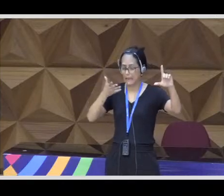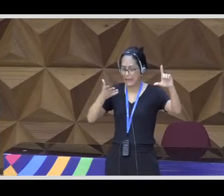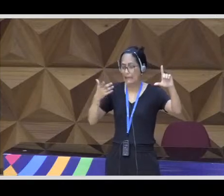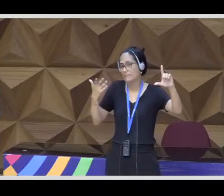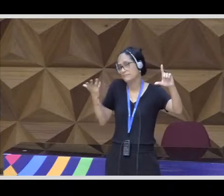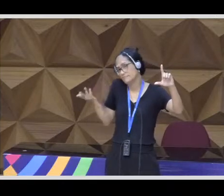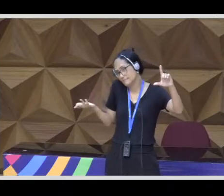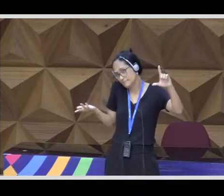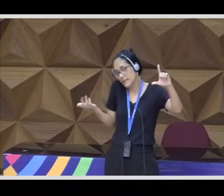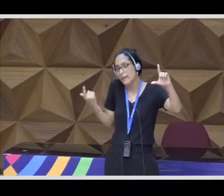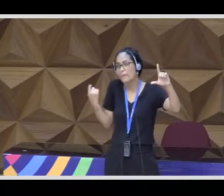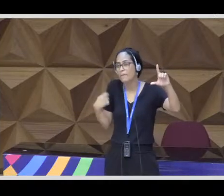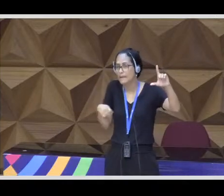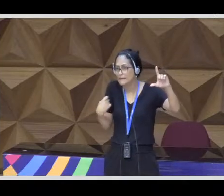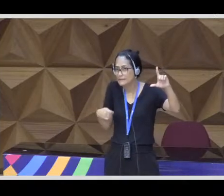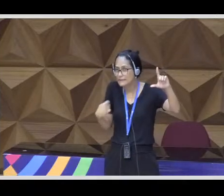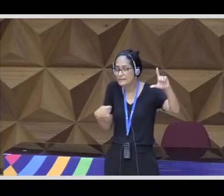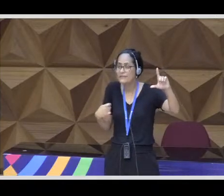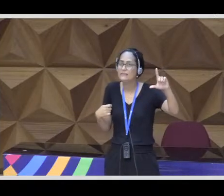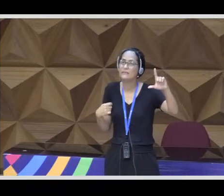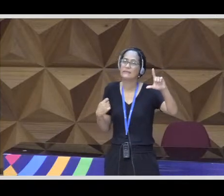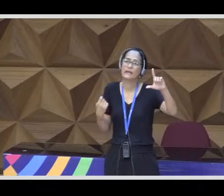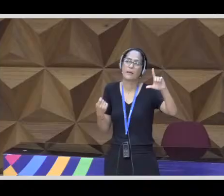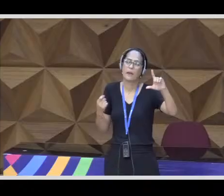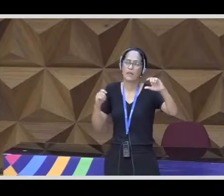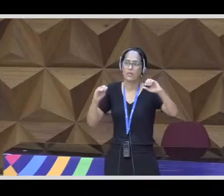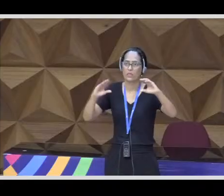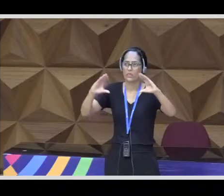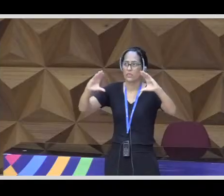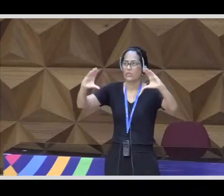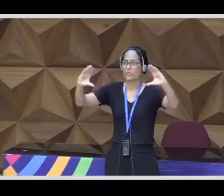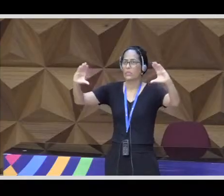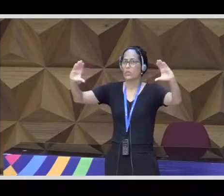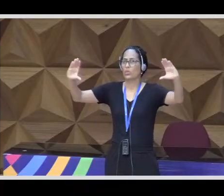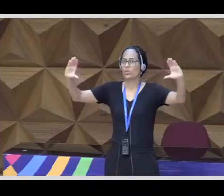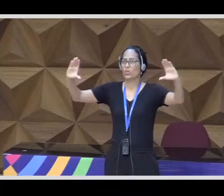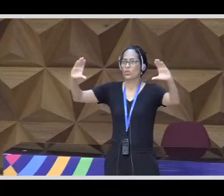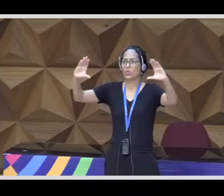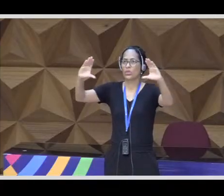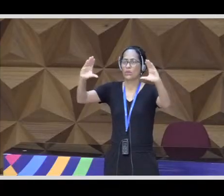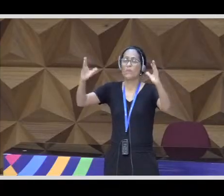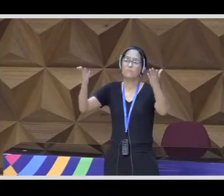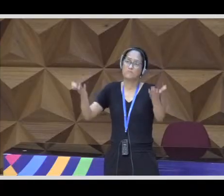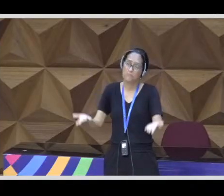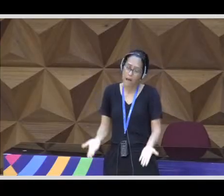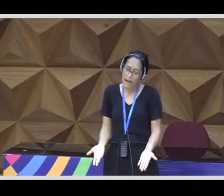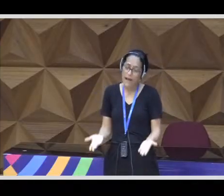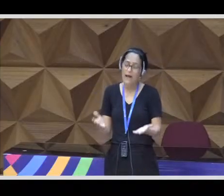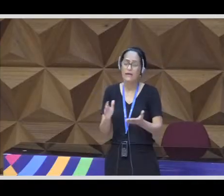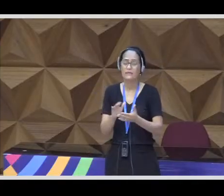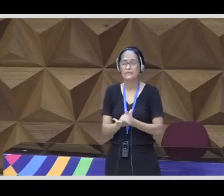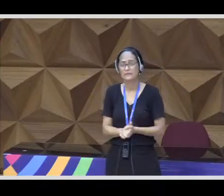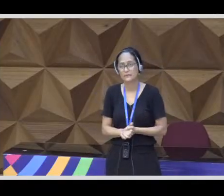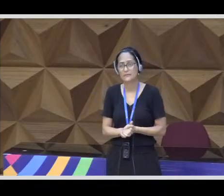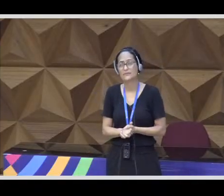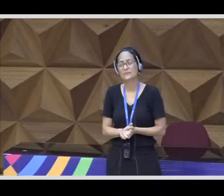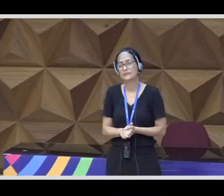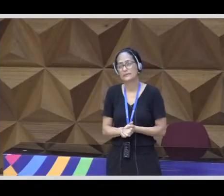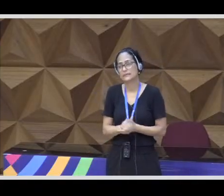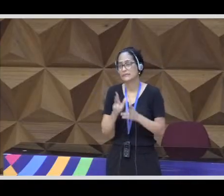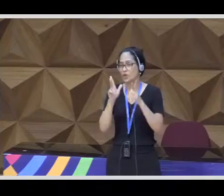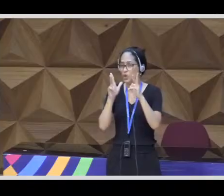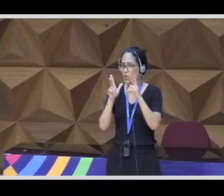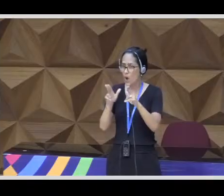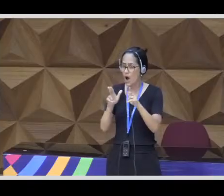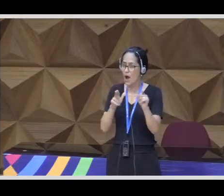with projection and other kind of things in the environment, but mostly, if it's like my phone, I'm taking all of my stuff